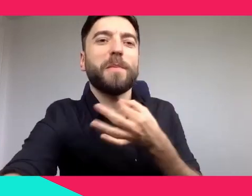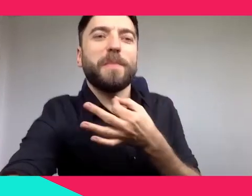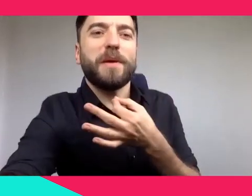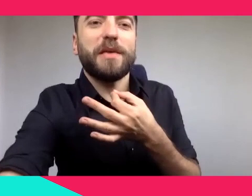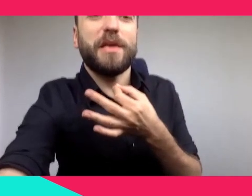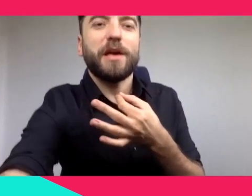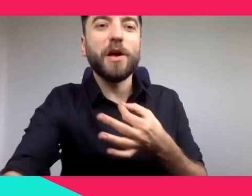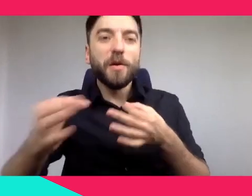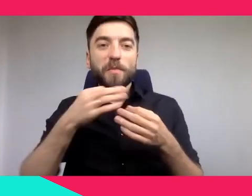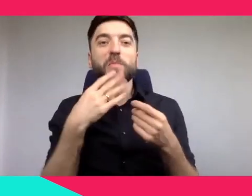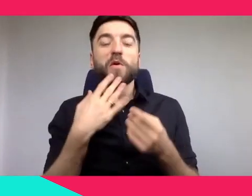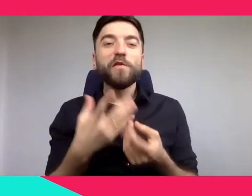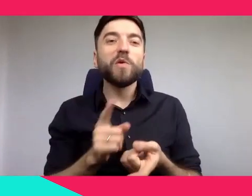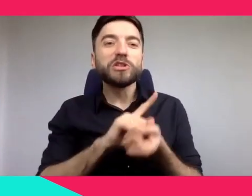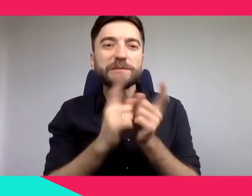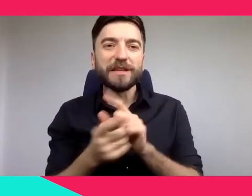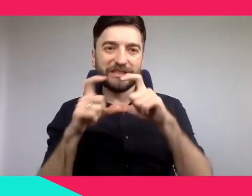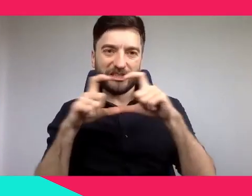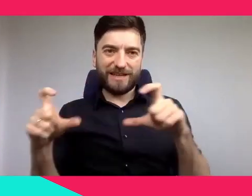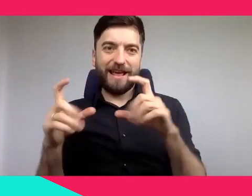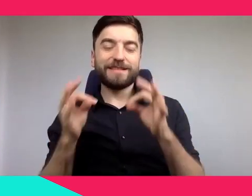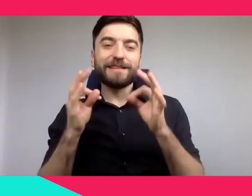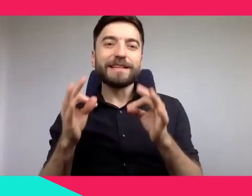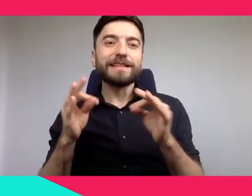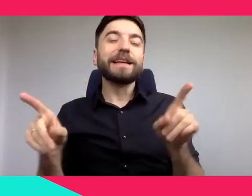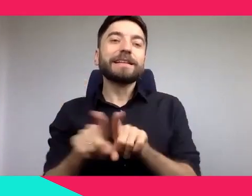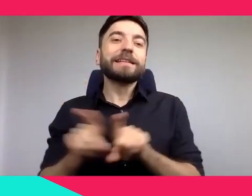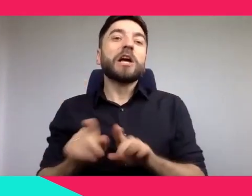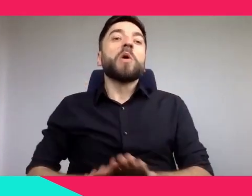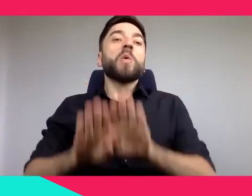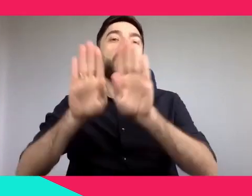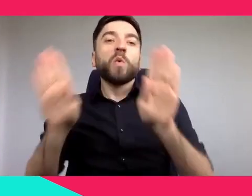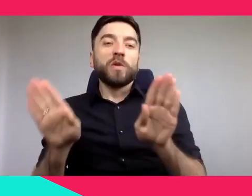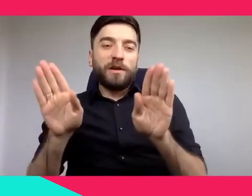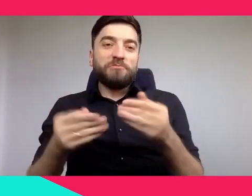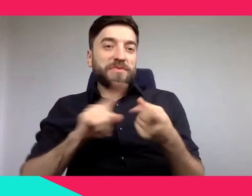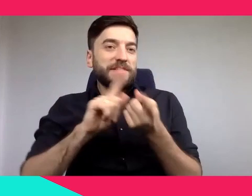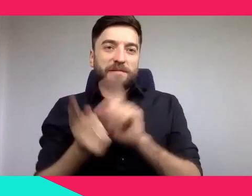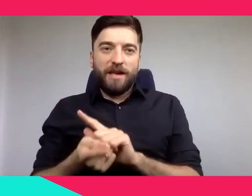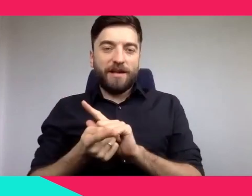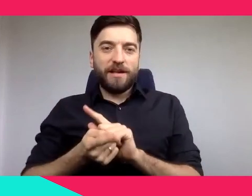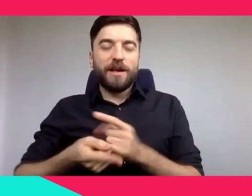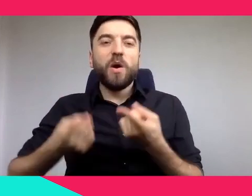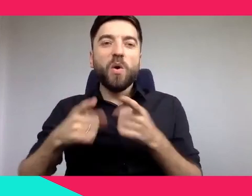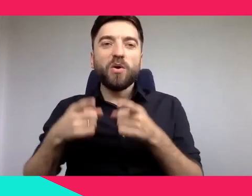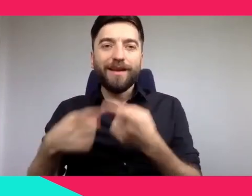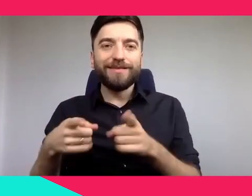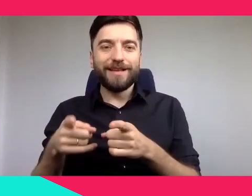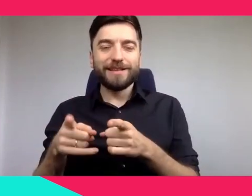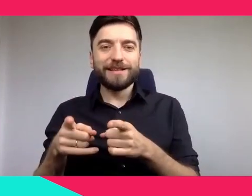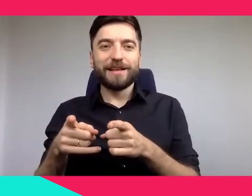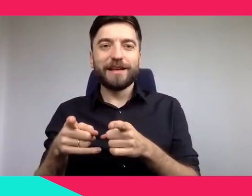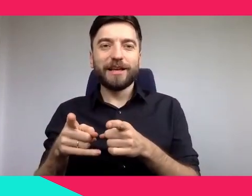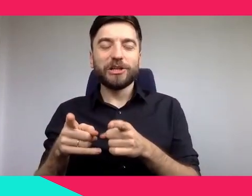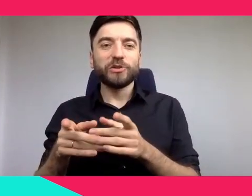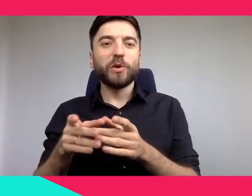are changing from organizations where a specialist, a professional, a teacher, a curator is